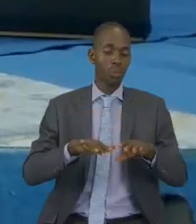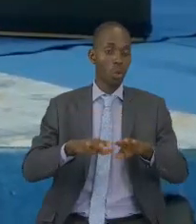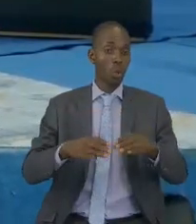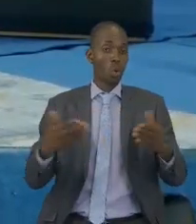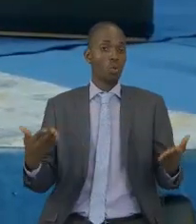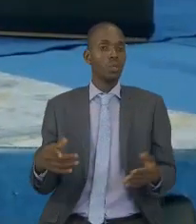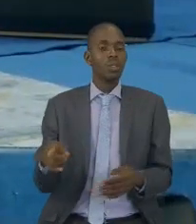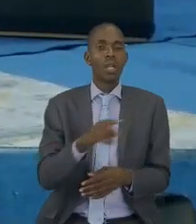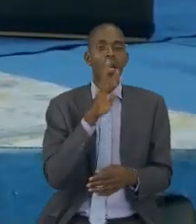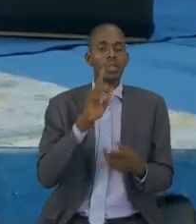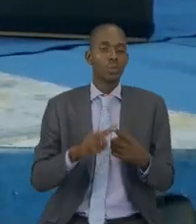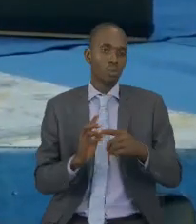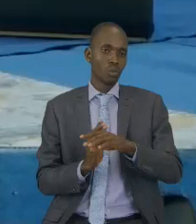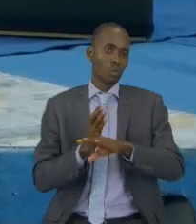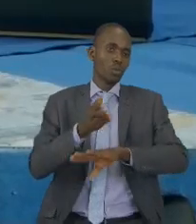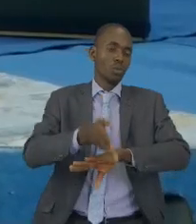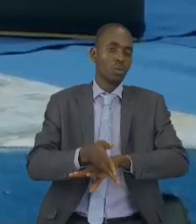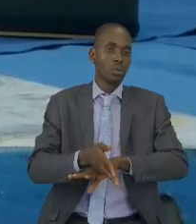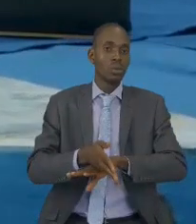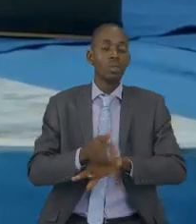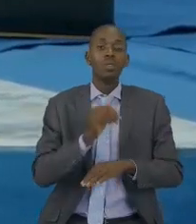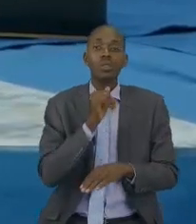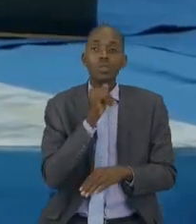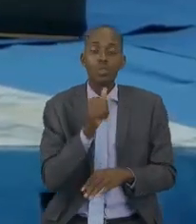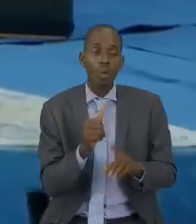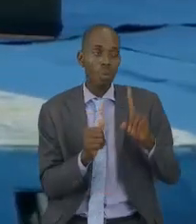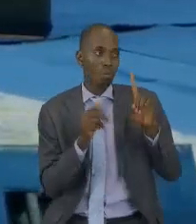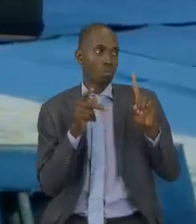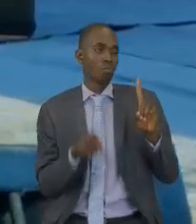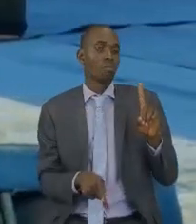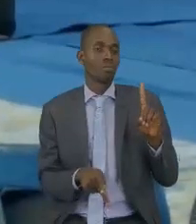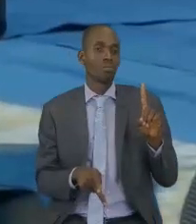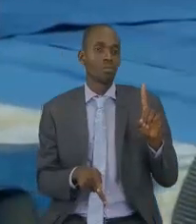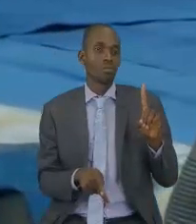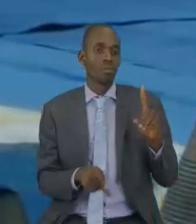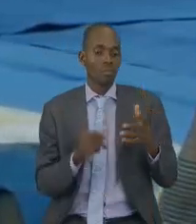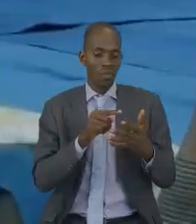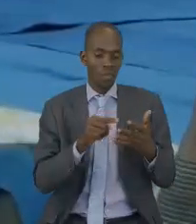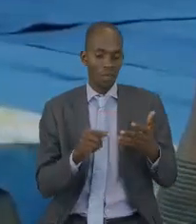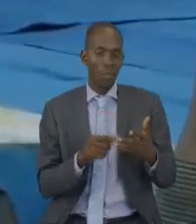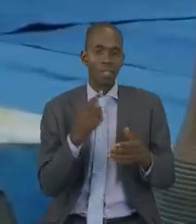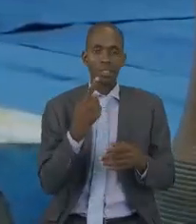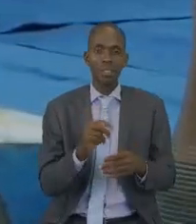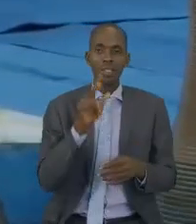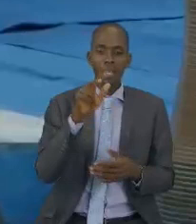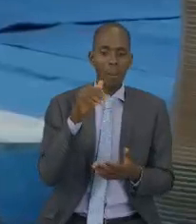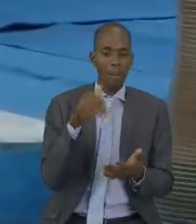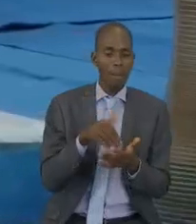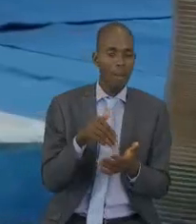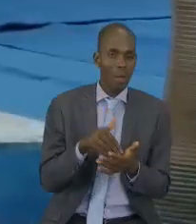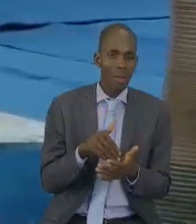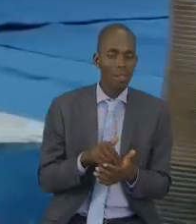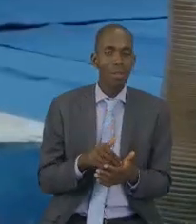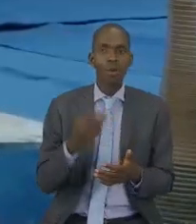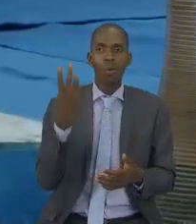were to cross over. Not one person among the 3 million was on a